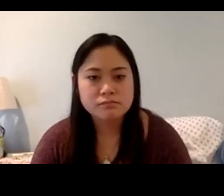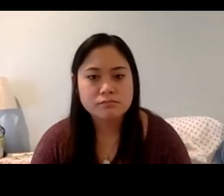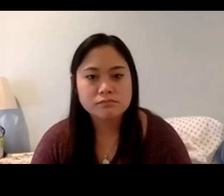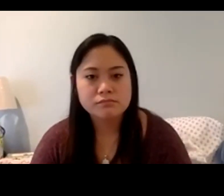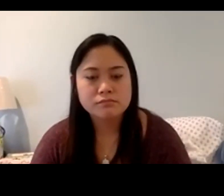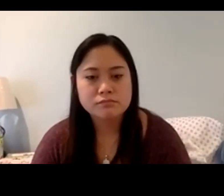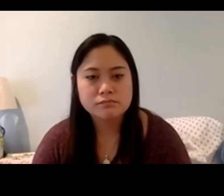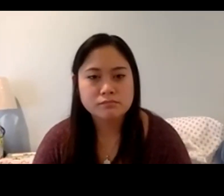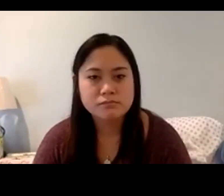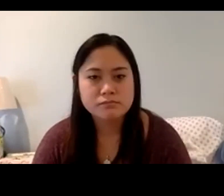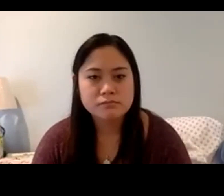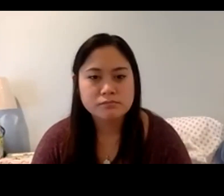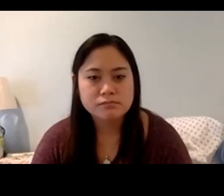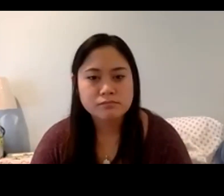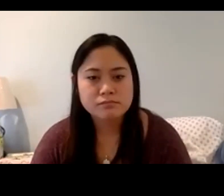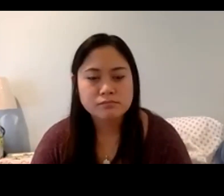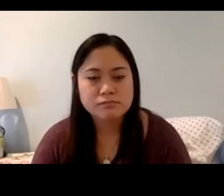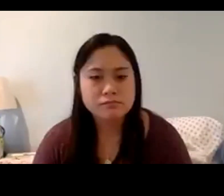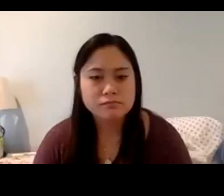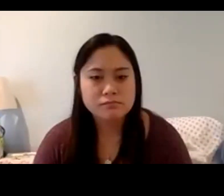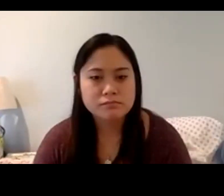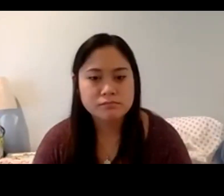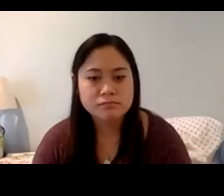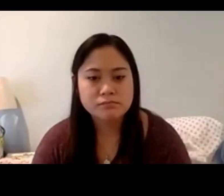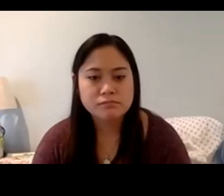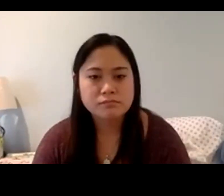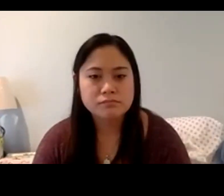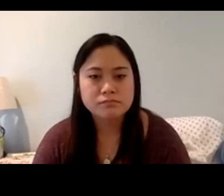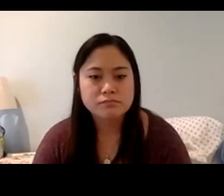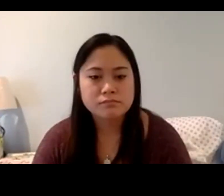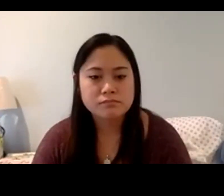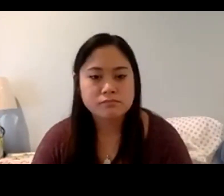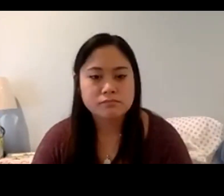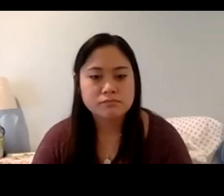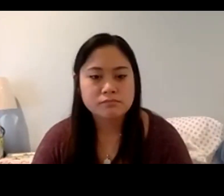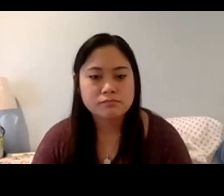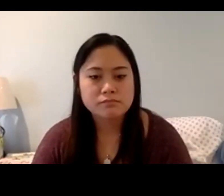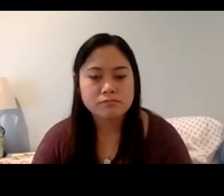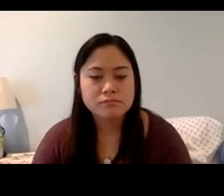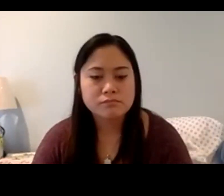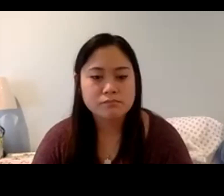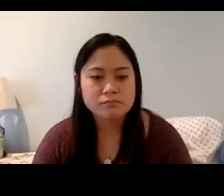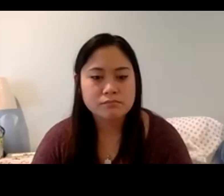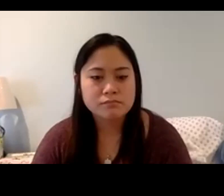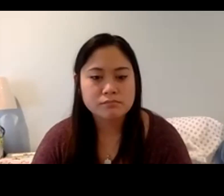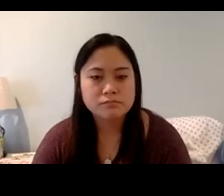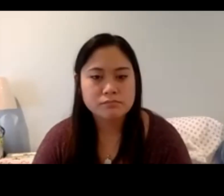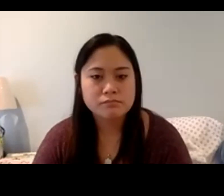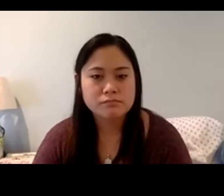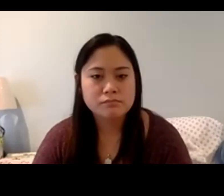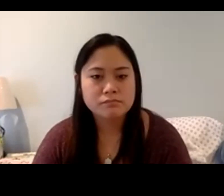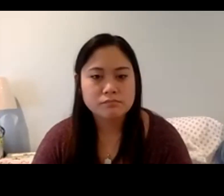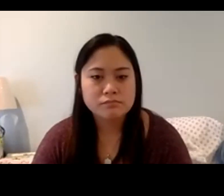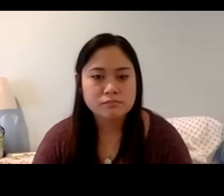Zoom meeting email tomorrow. And you should be getting, you can answer the evaluation form and